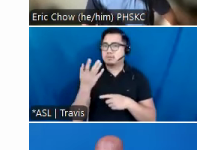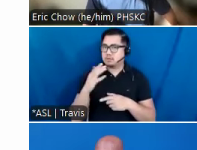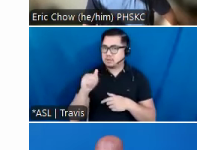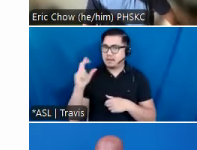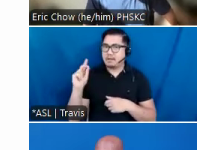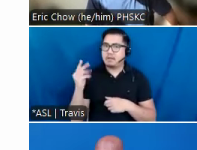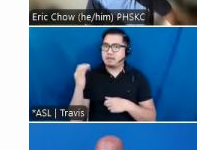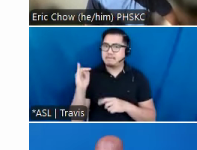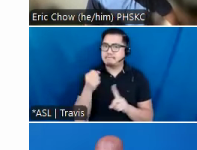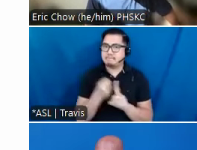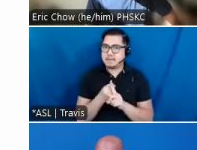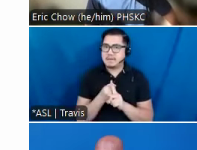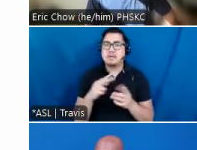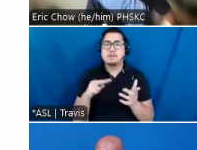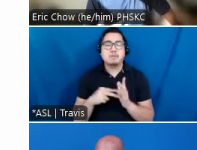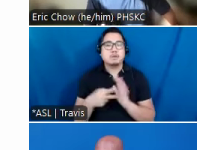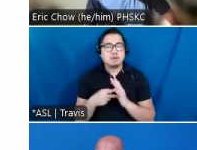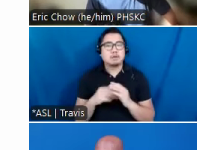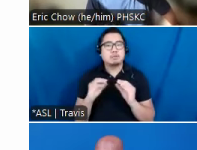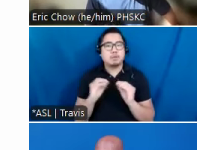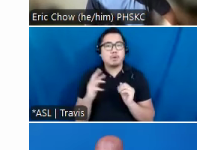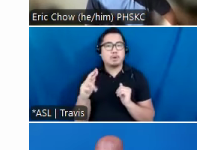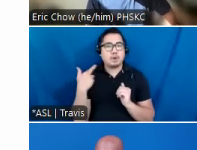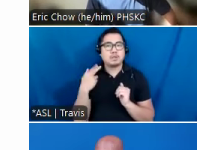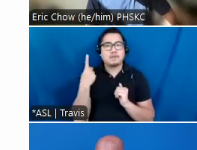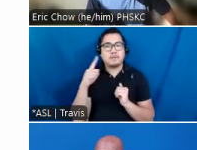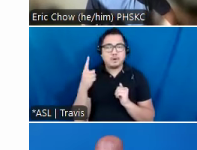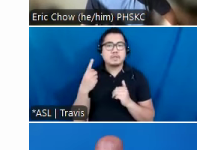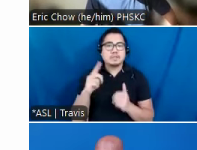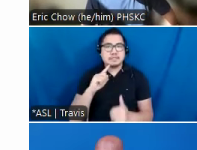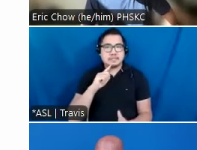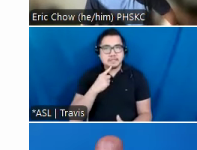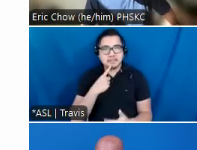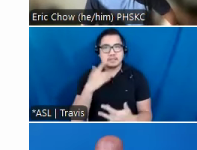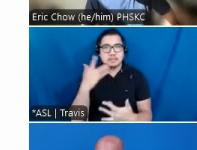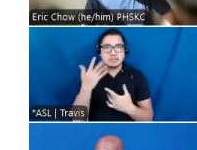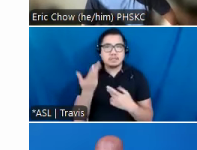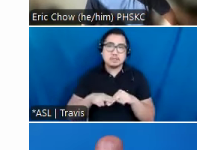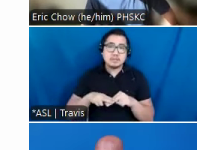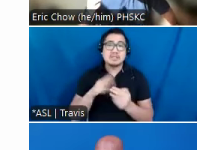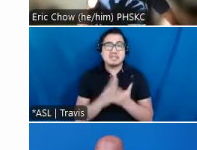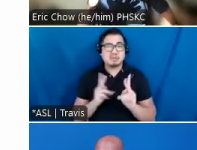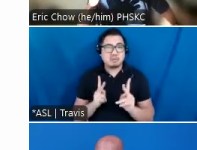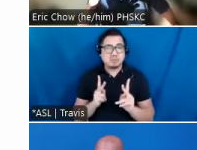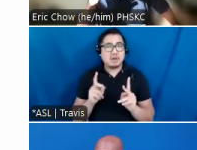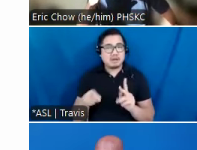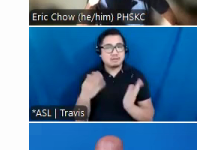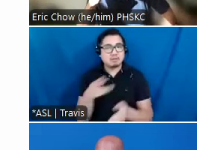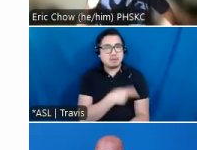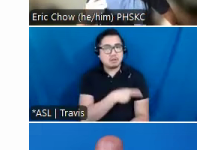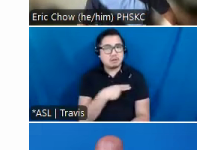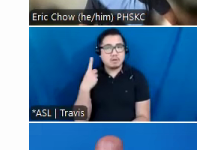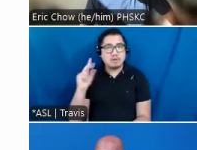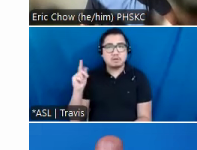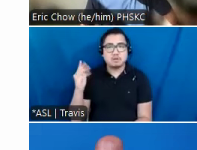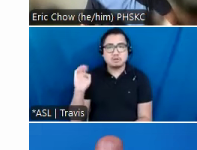increased risk for severe disease. And some people do have to get hospitalized as a result of dengue infection. This is why it's been